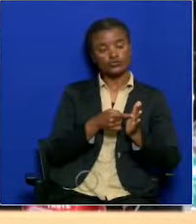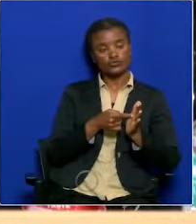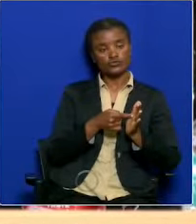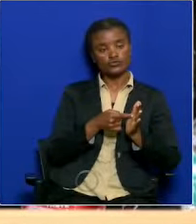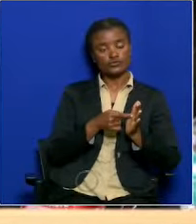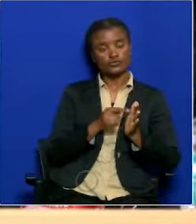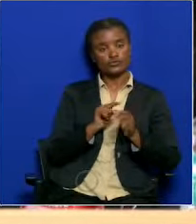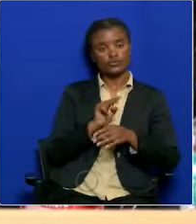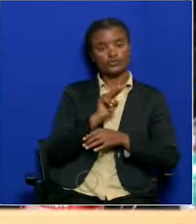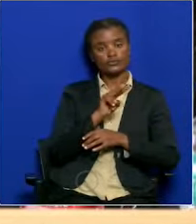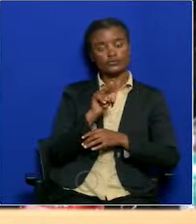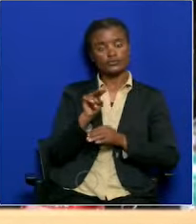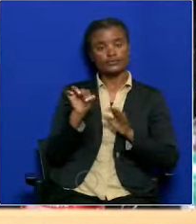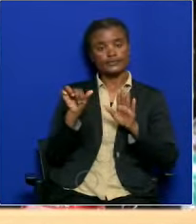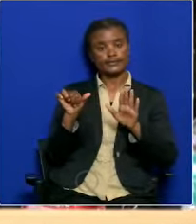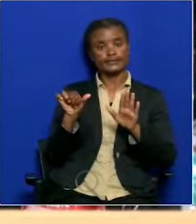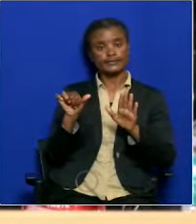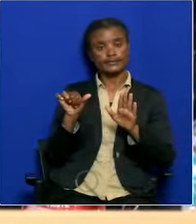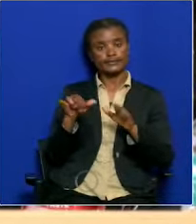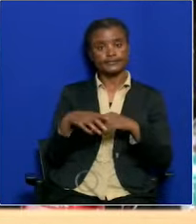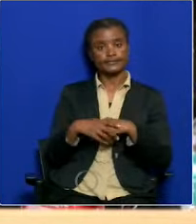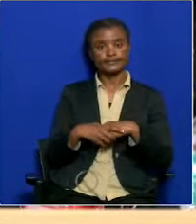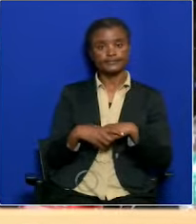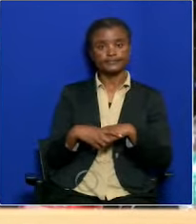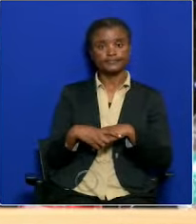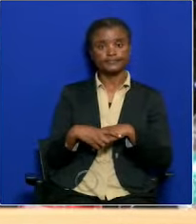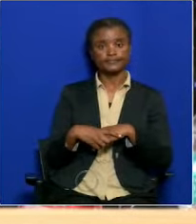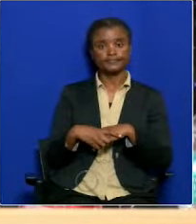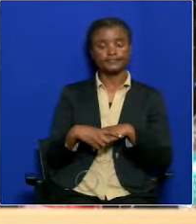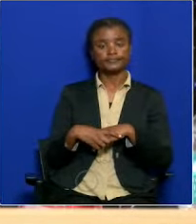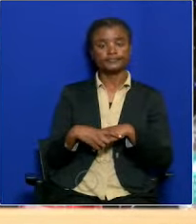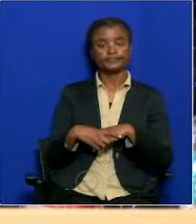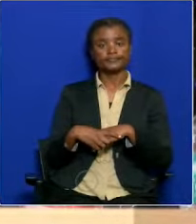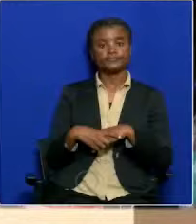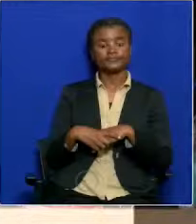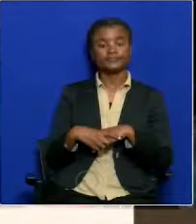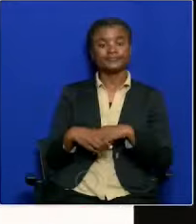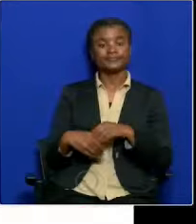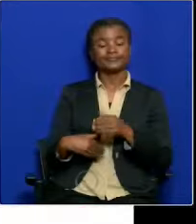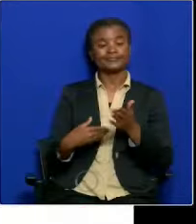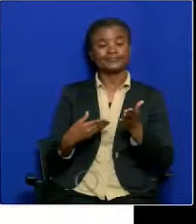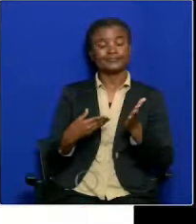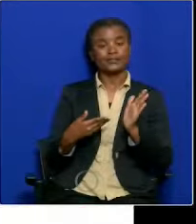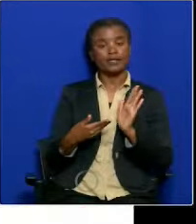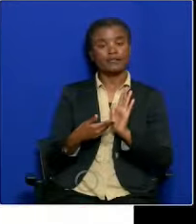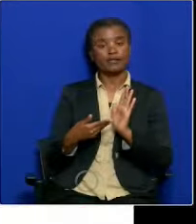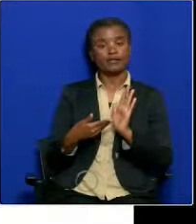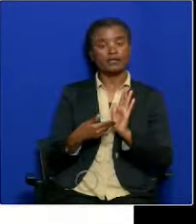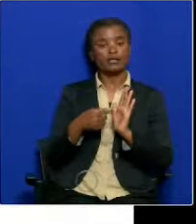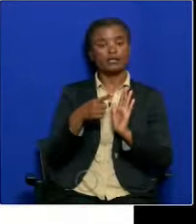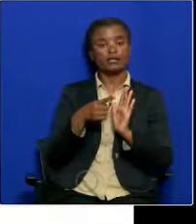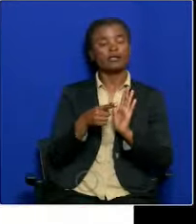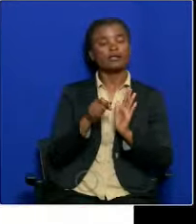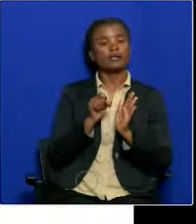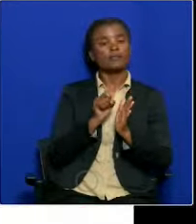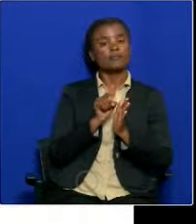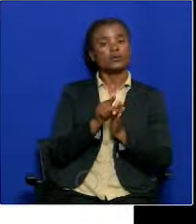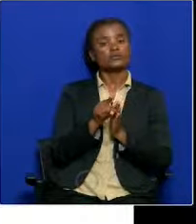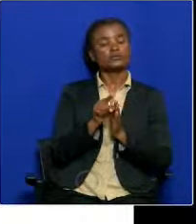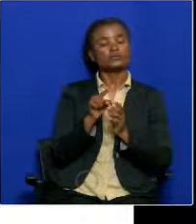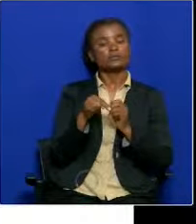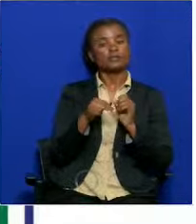226. And there it's a post by Musa Kowula talking about Mr.